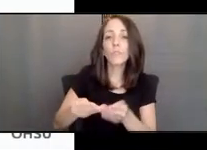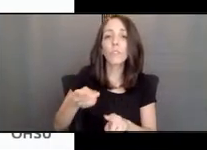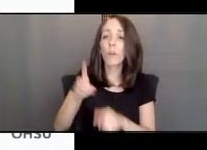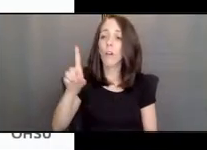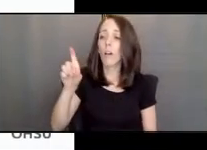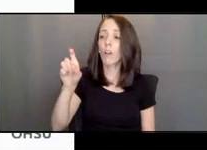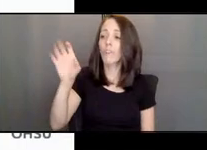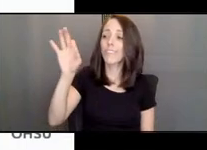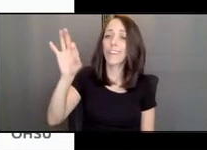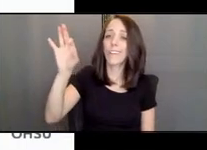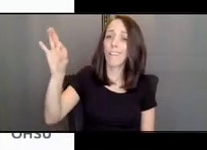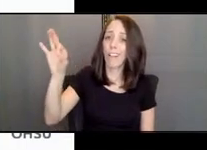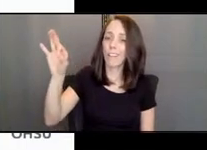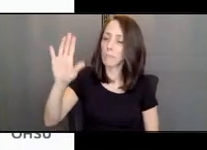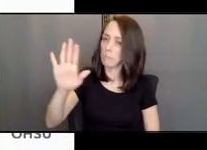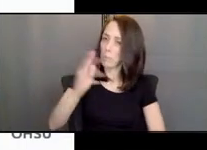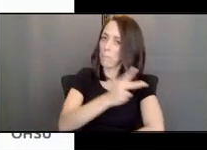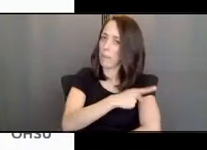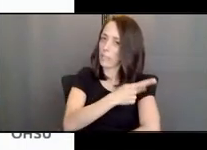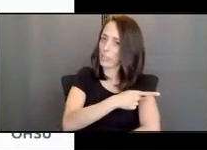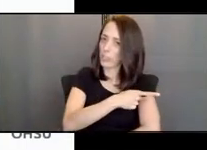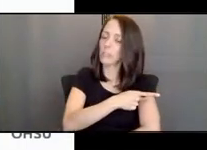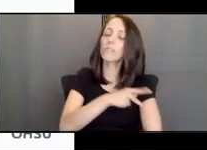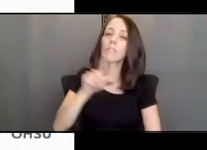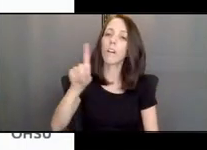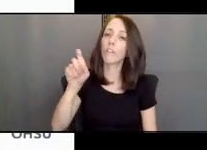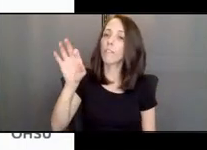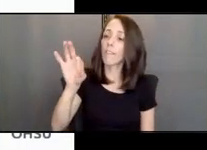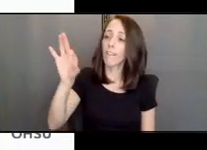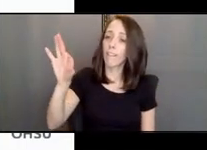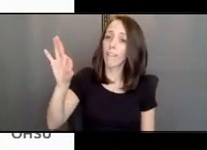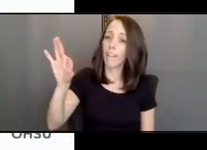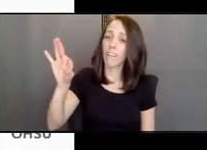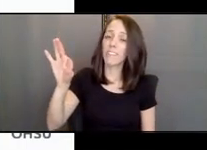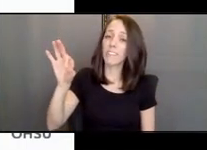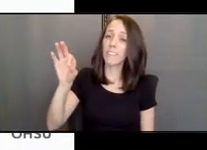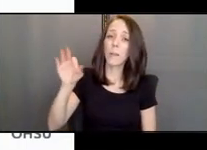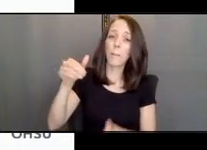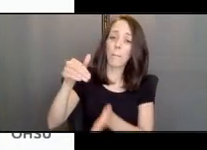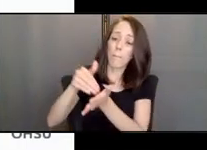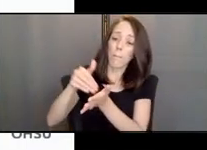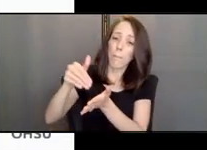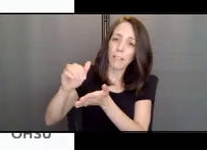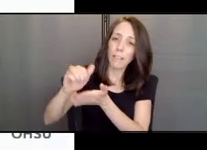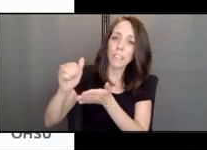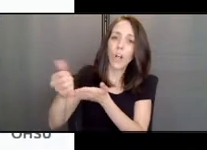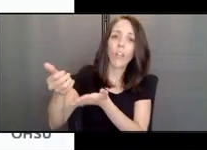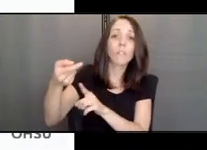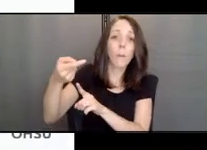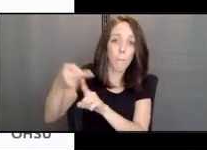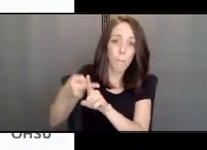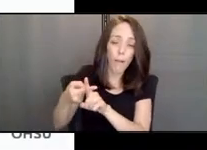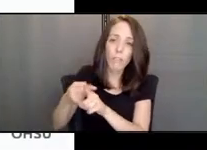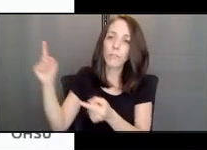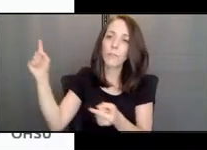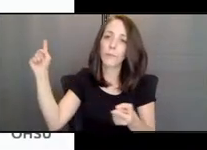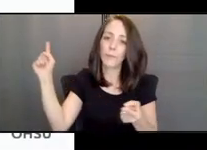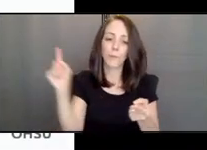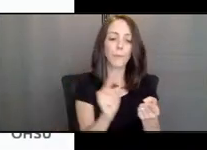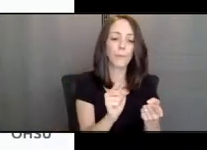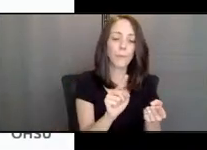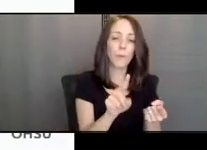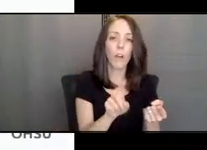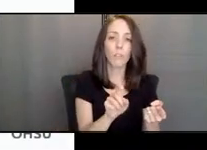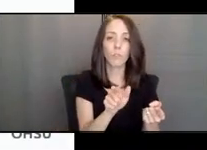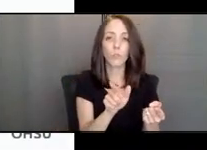199, OHSU's patient revenues plunged from $199 million per month to a low of $128 million